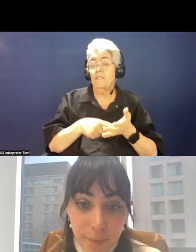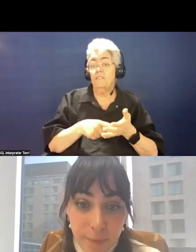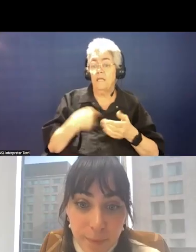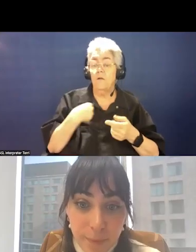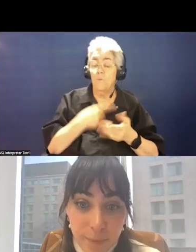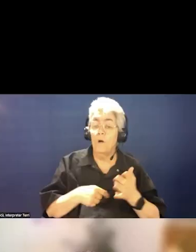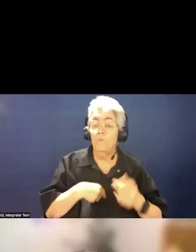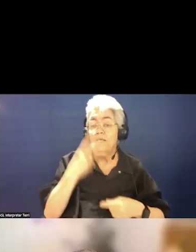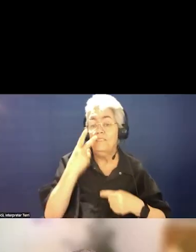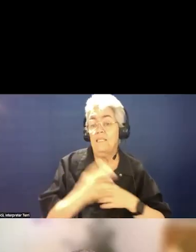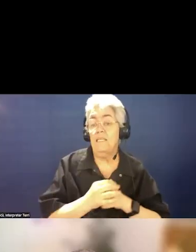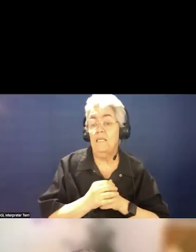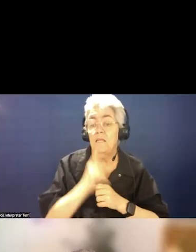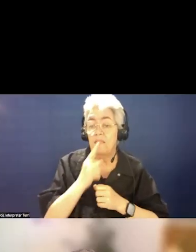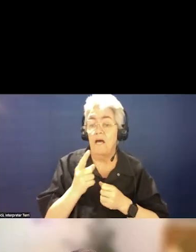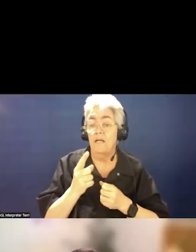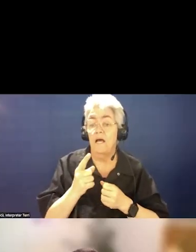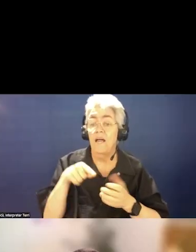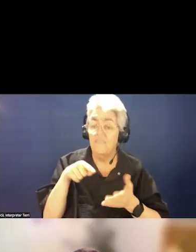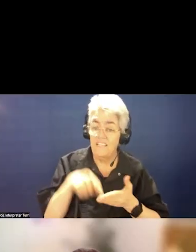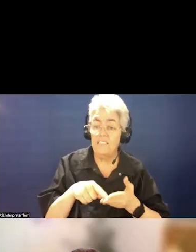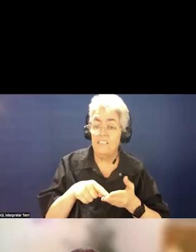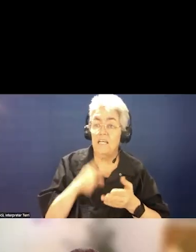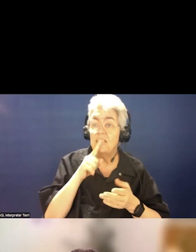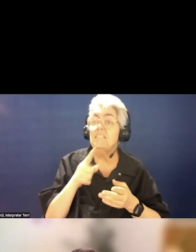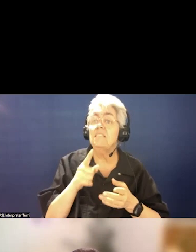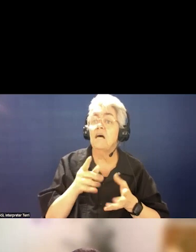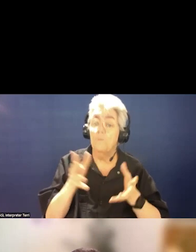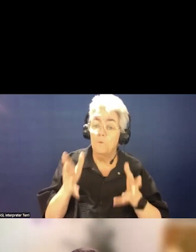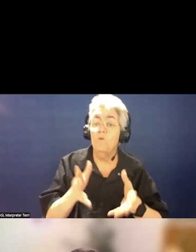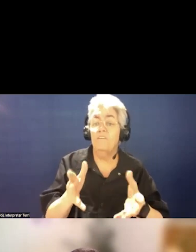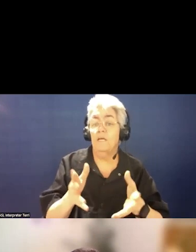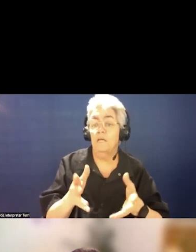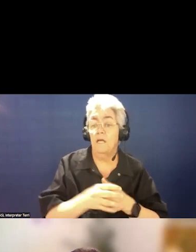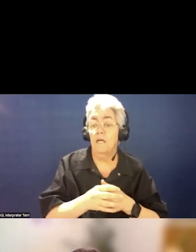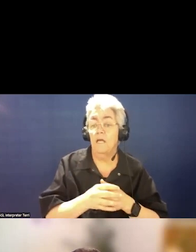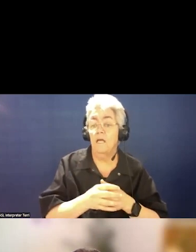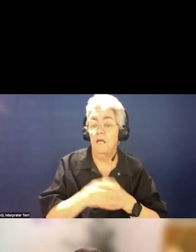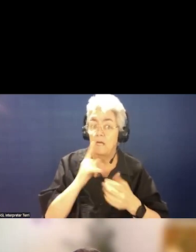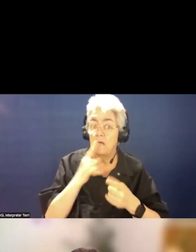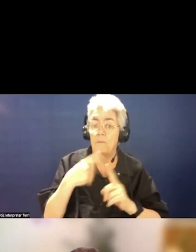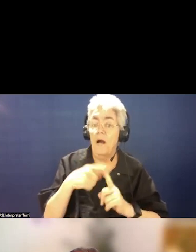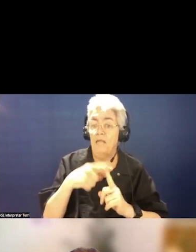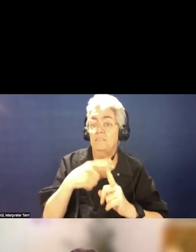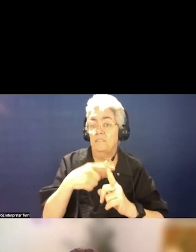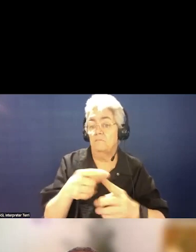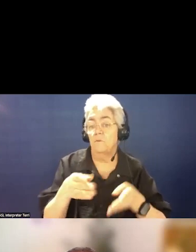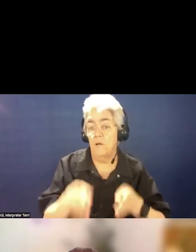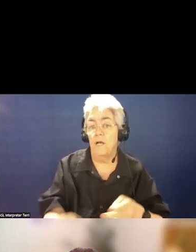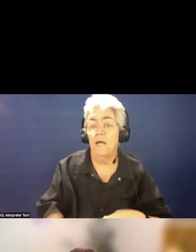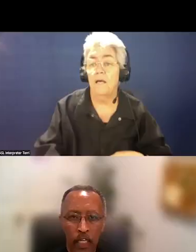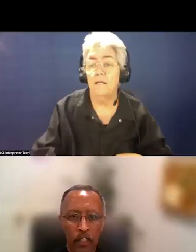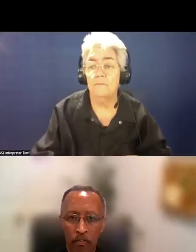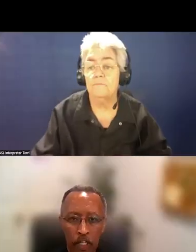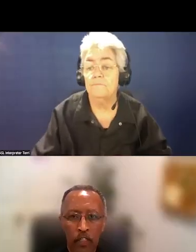seeing is that the movement is actually moving in a very positive direction. But what I like about everything that